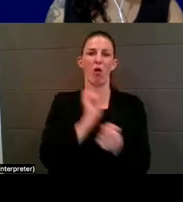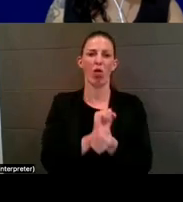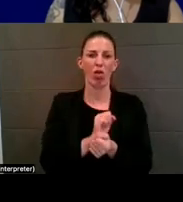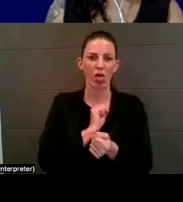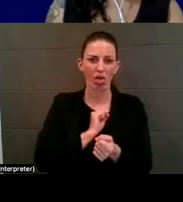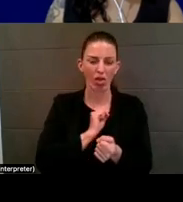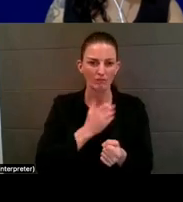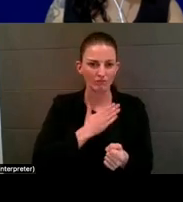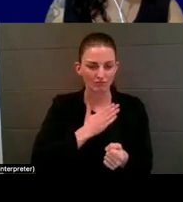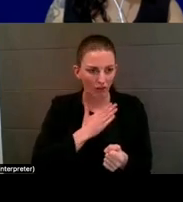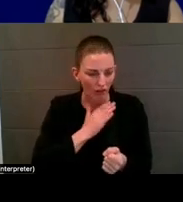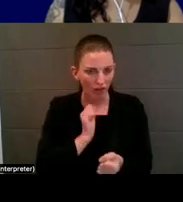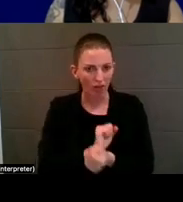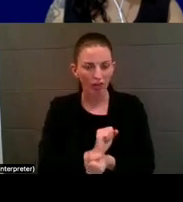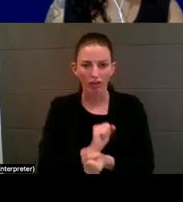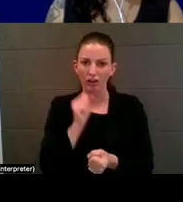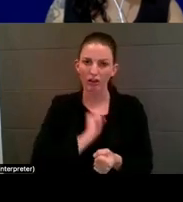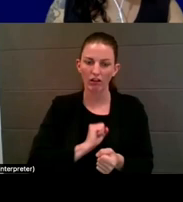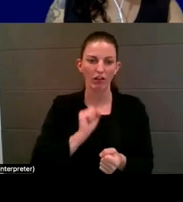sausage, I just